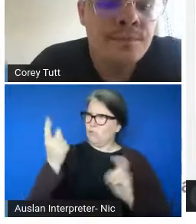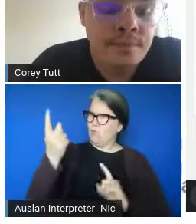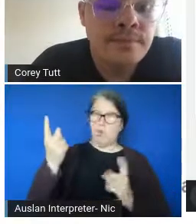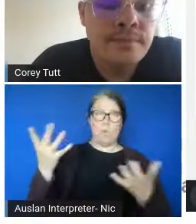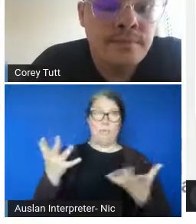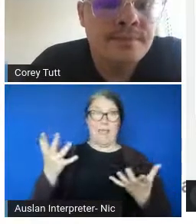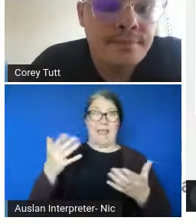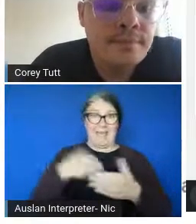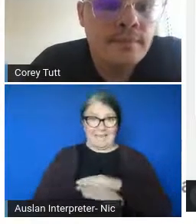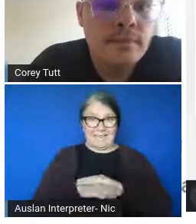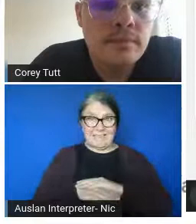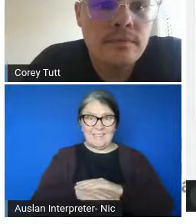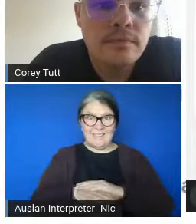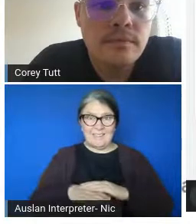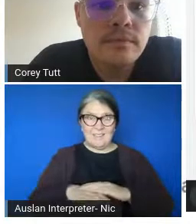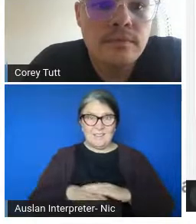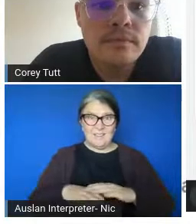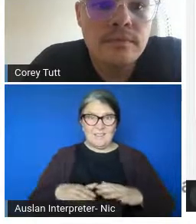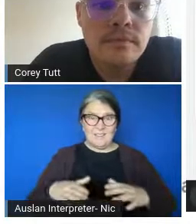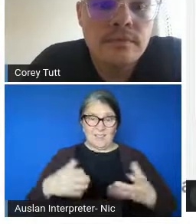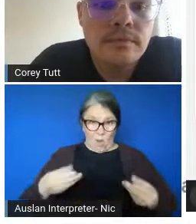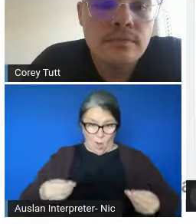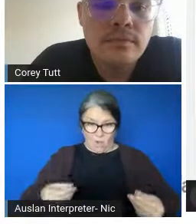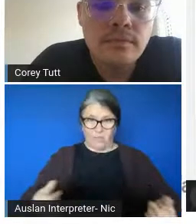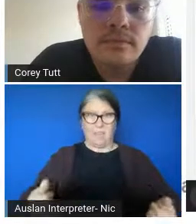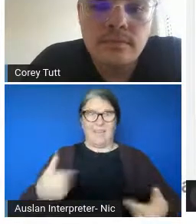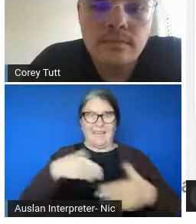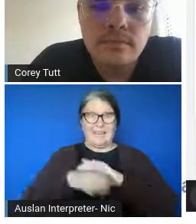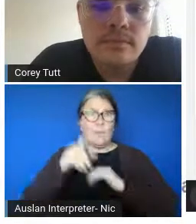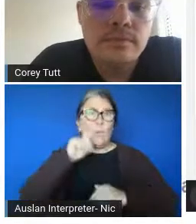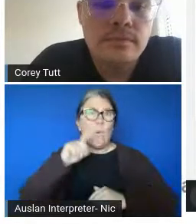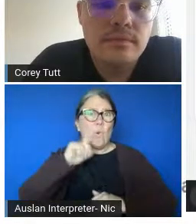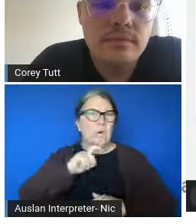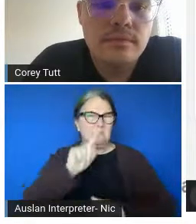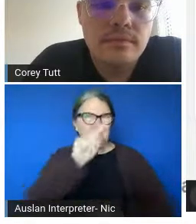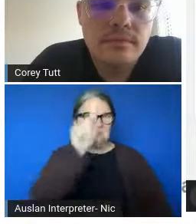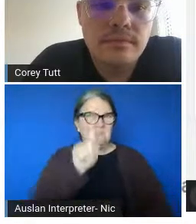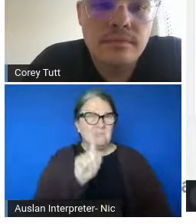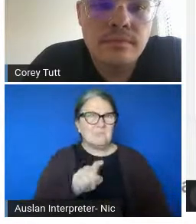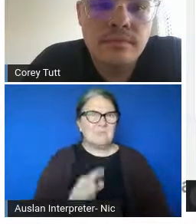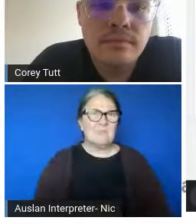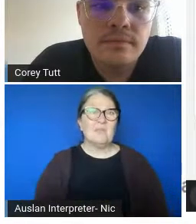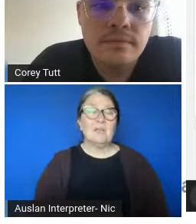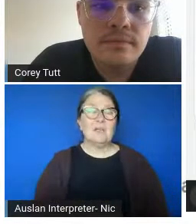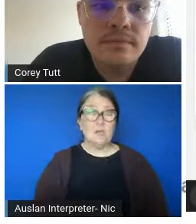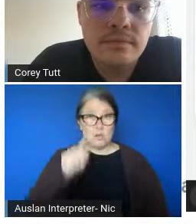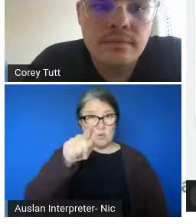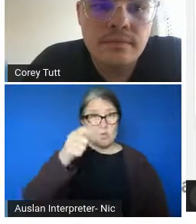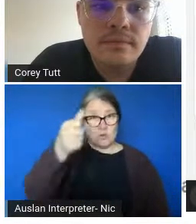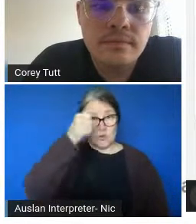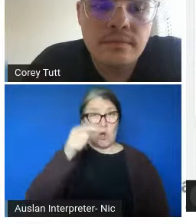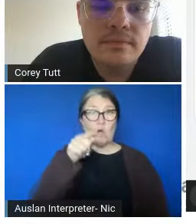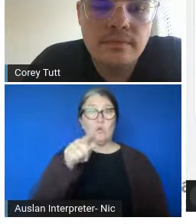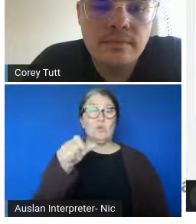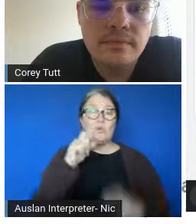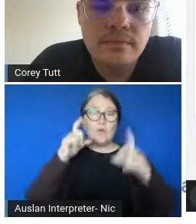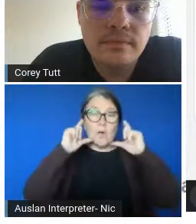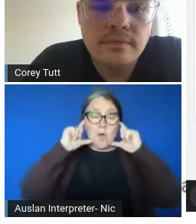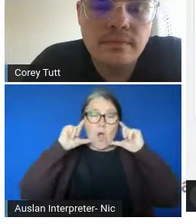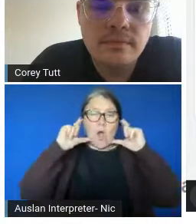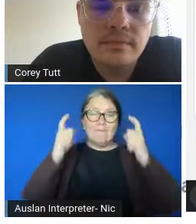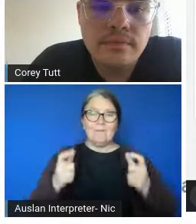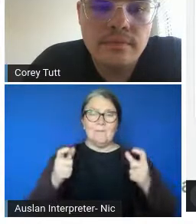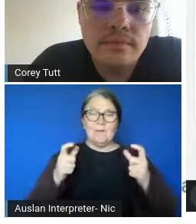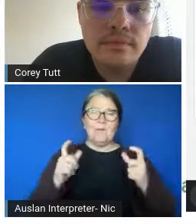So some really. And did you know? Because I didn't know this. Did you know you're supposed to snip off the elastic around